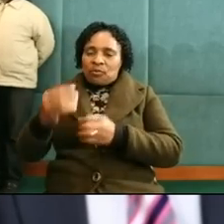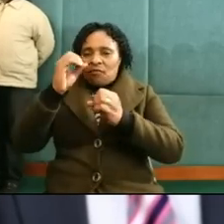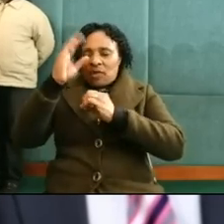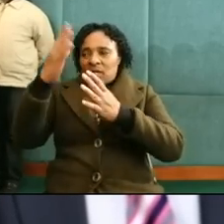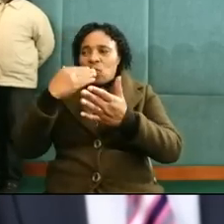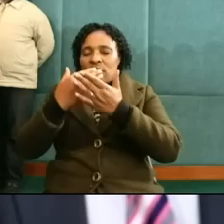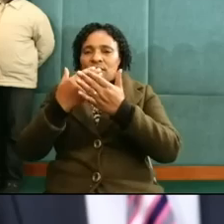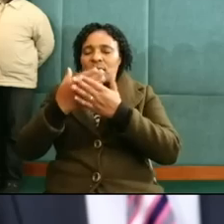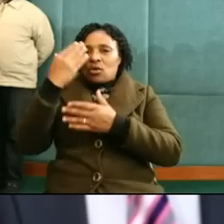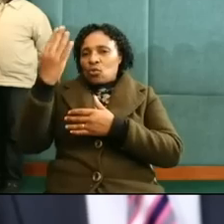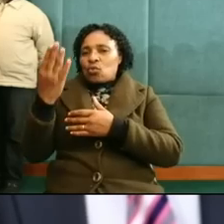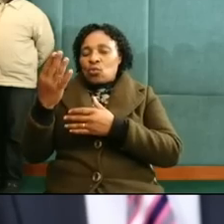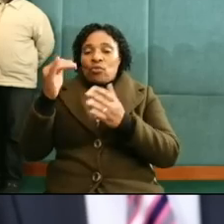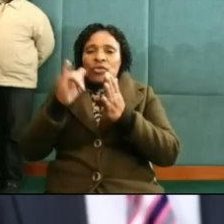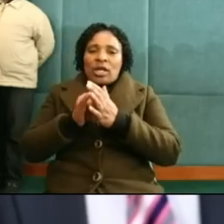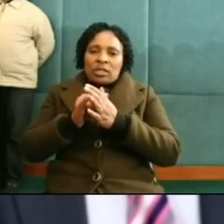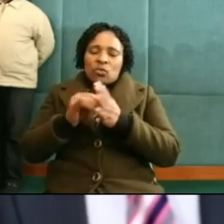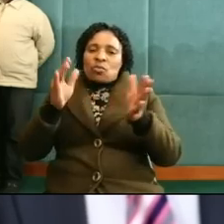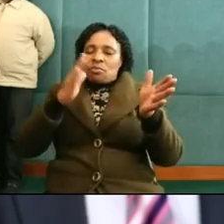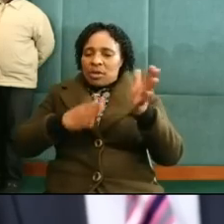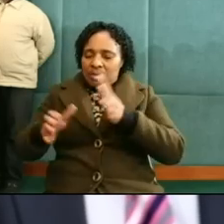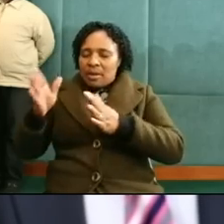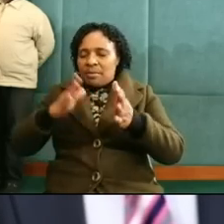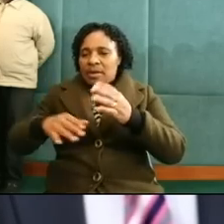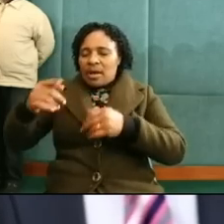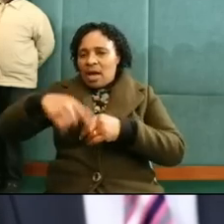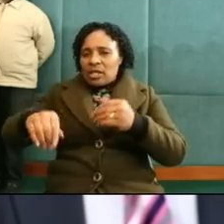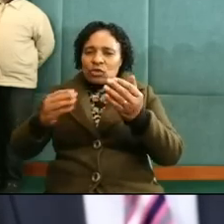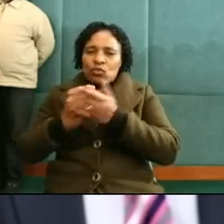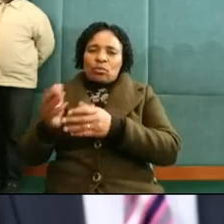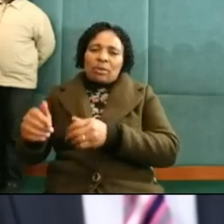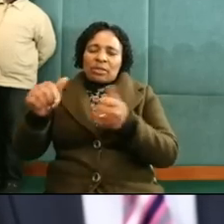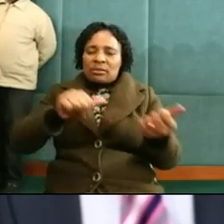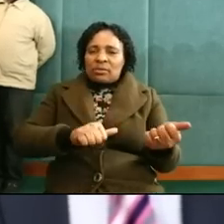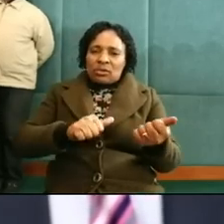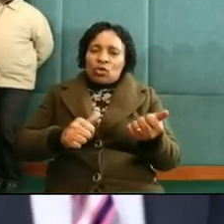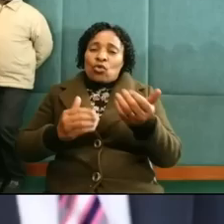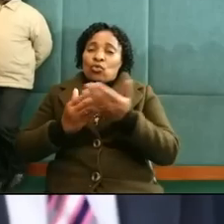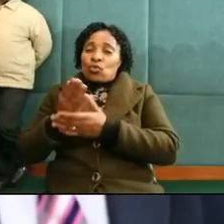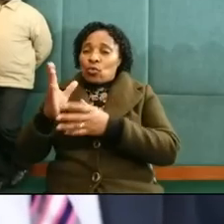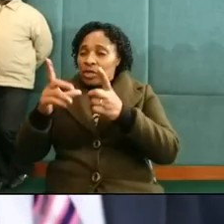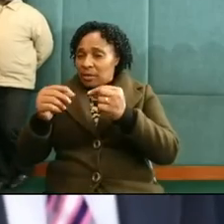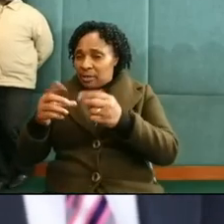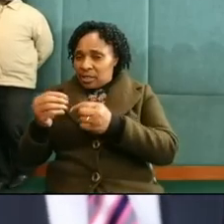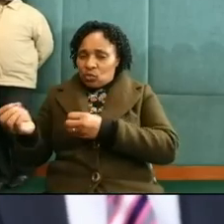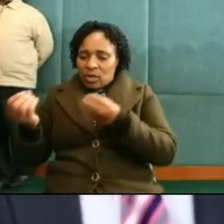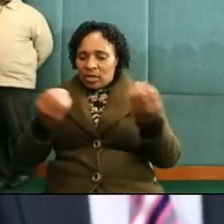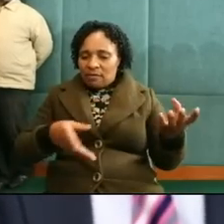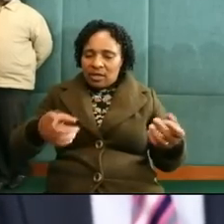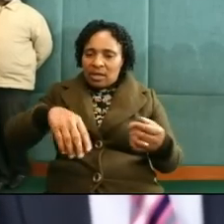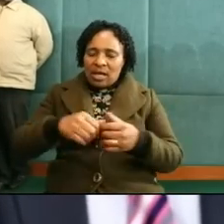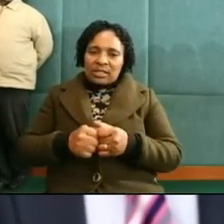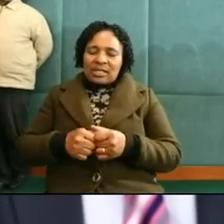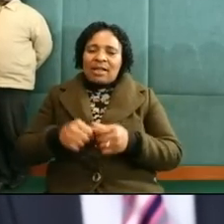you that you are preparing us through baptism and through the messages you have given us and